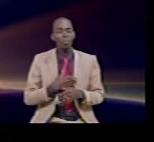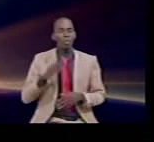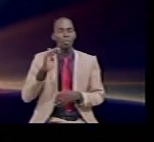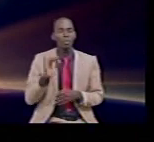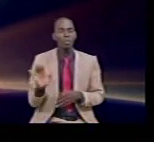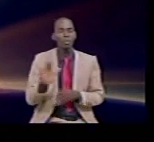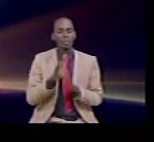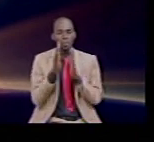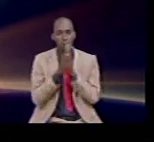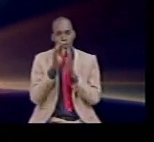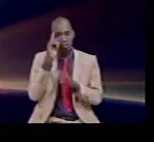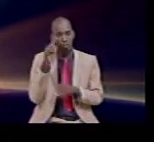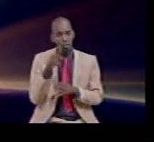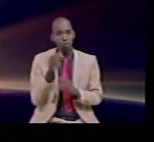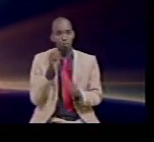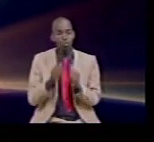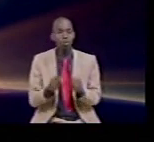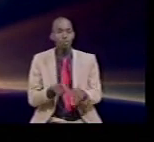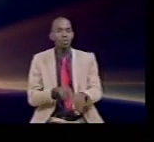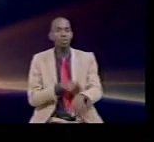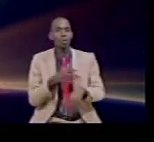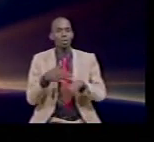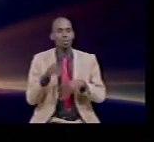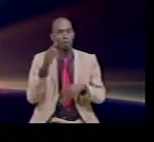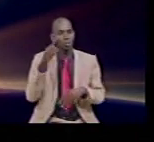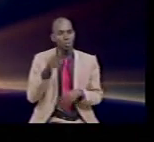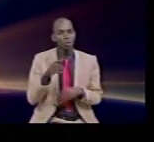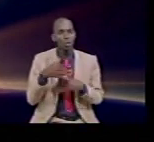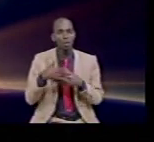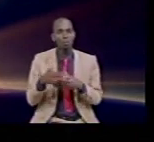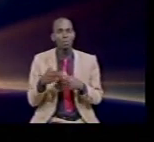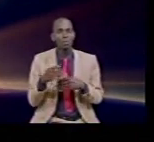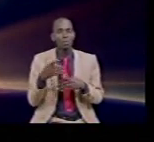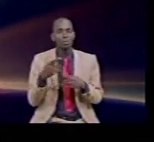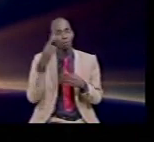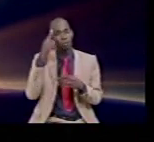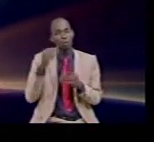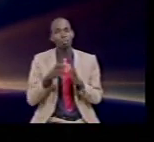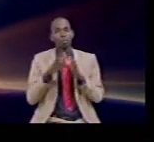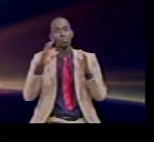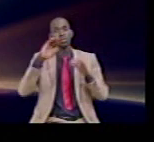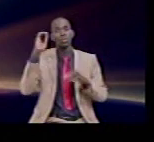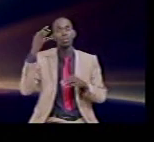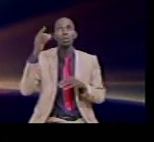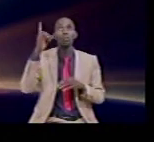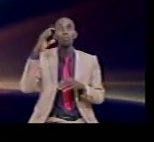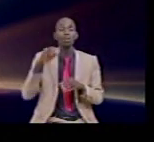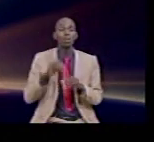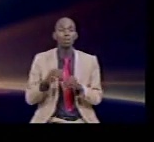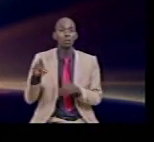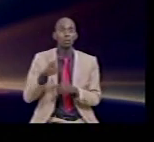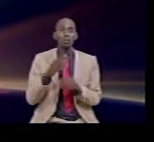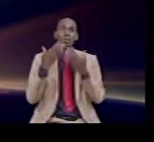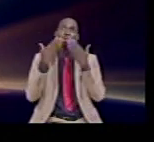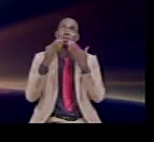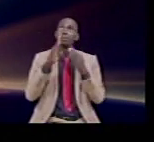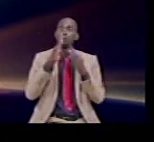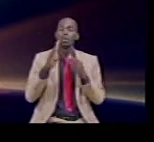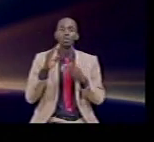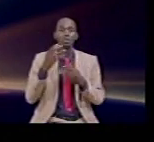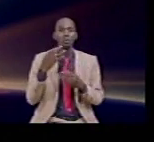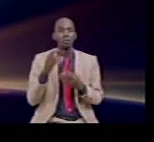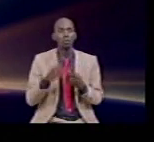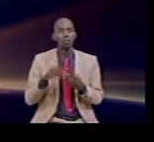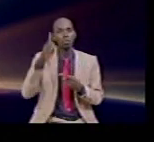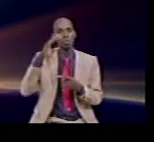you which long after you for the exceeding grace of God in you. Thanks be unto God for his unspeakable